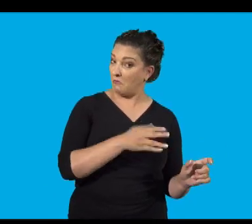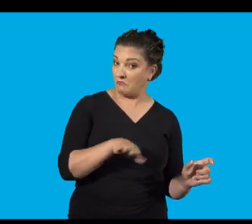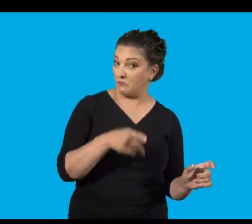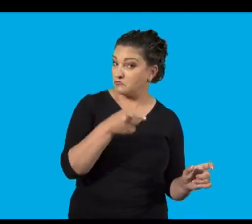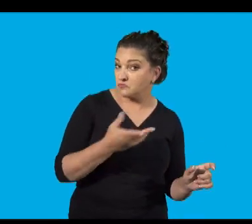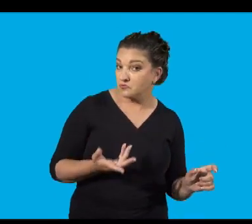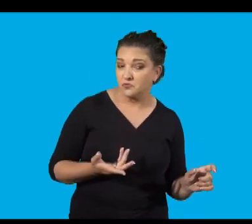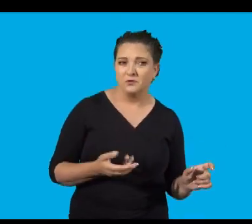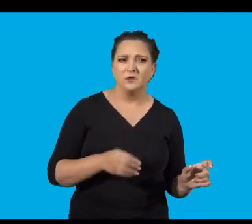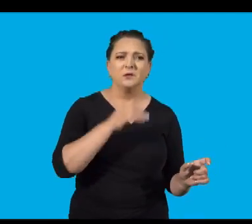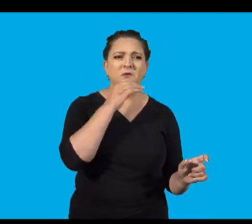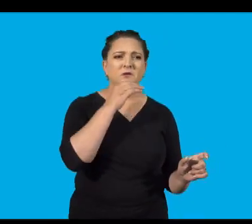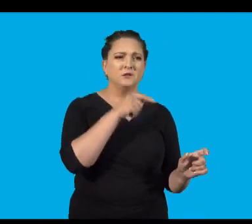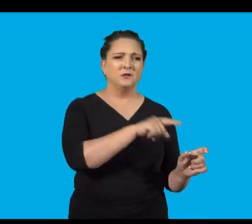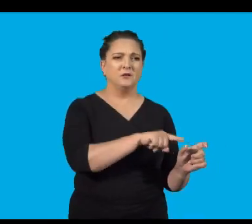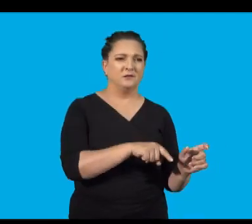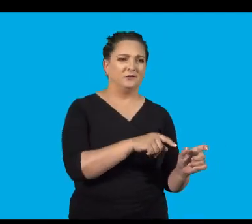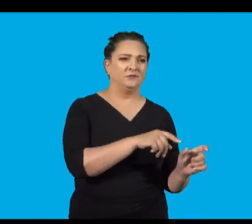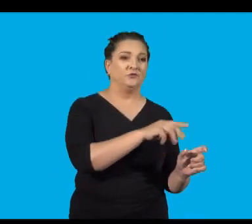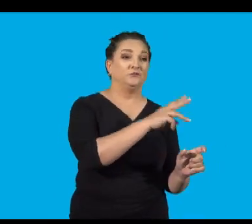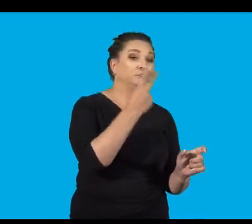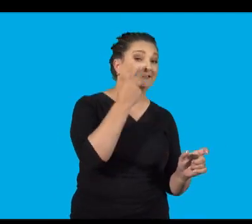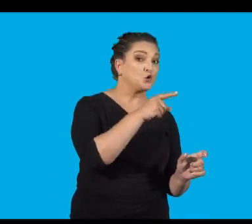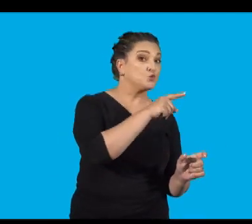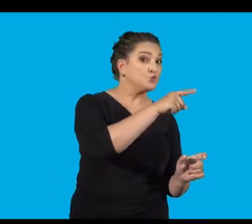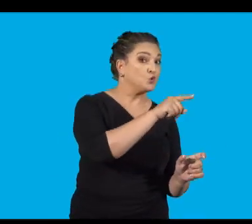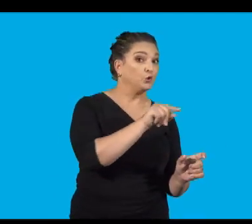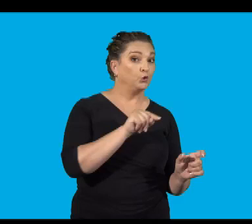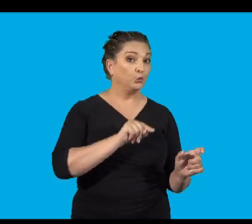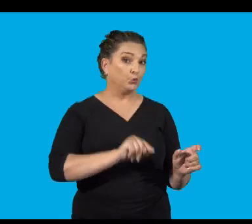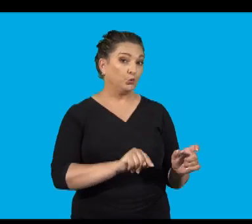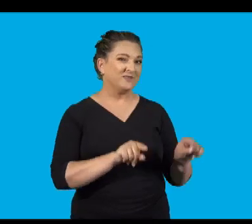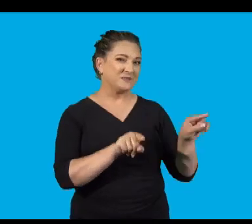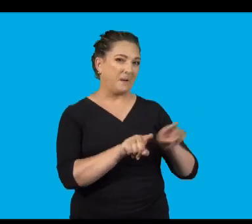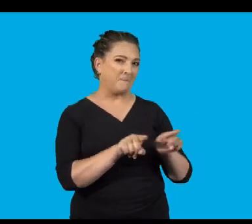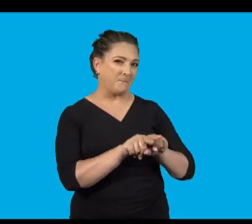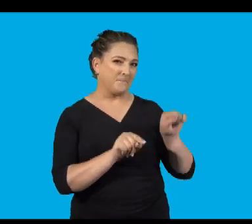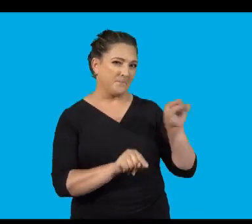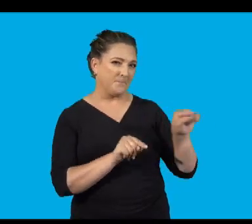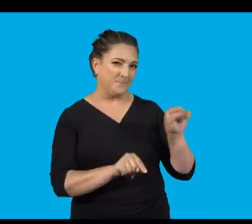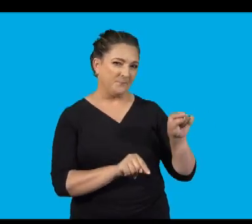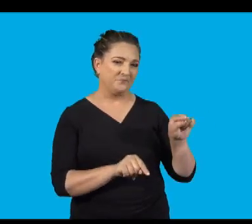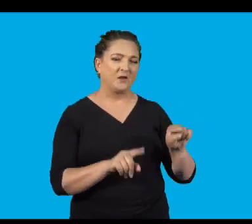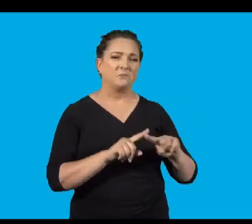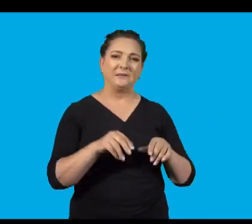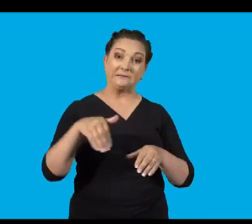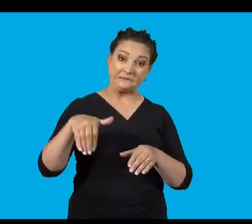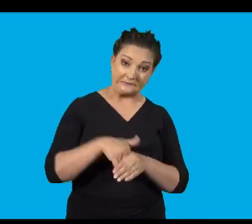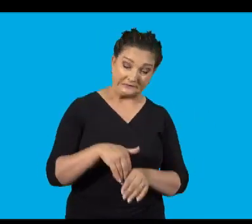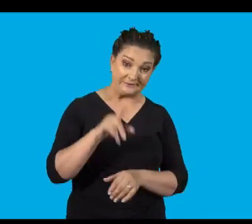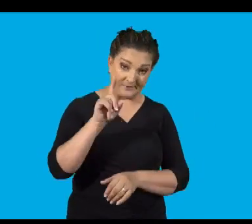note, there's the you and it matches in my tag, okay? I want you to understand that you need